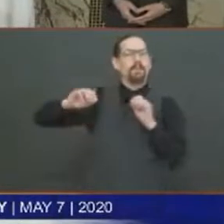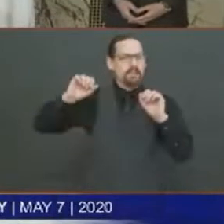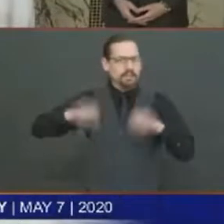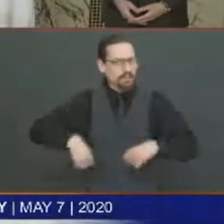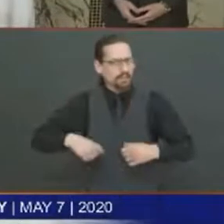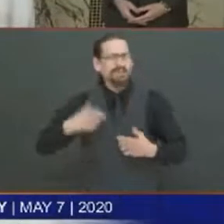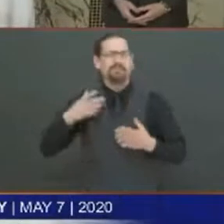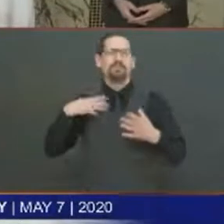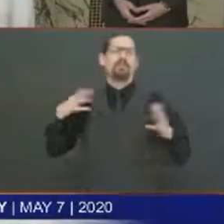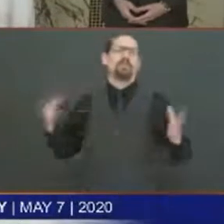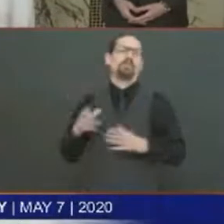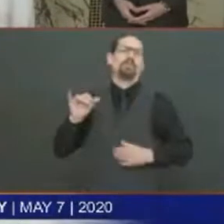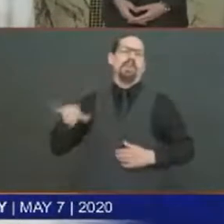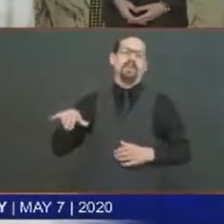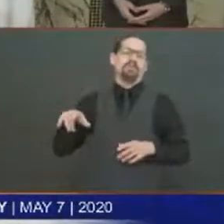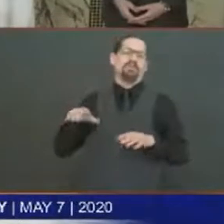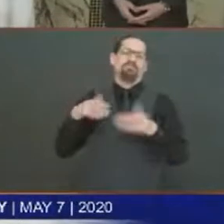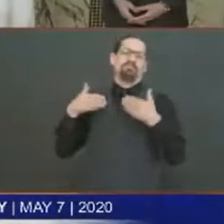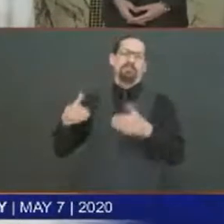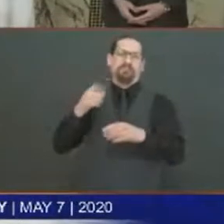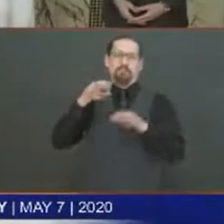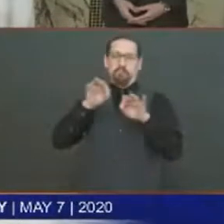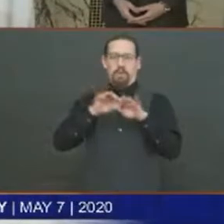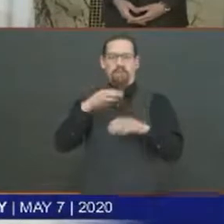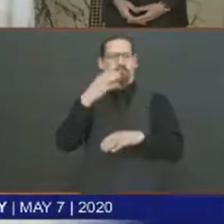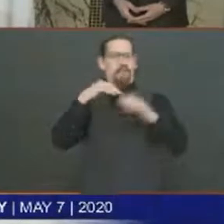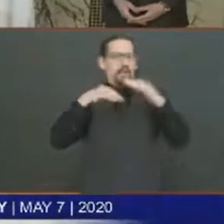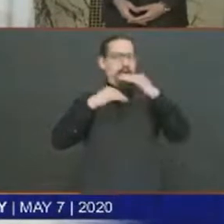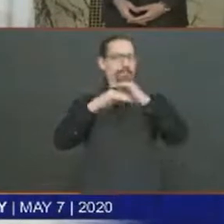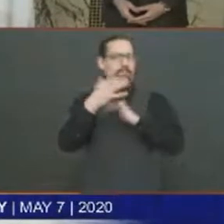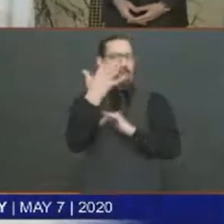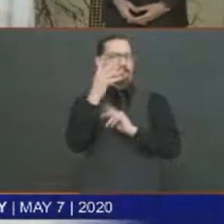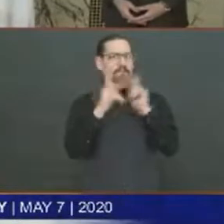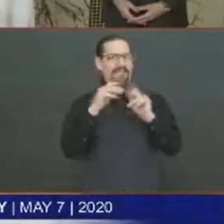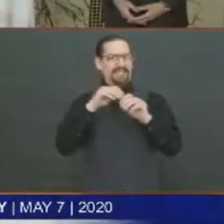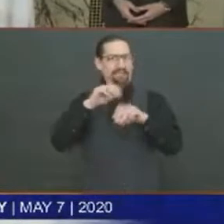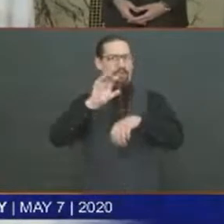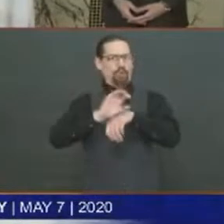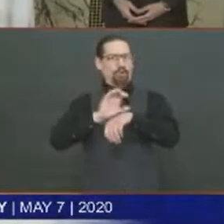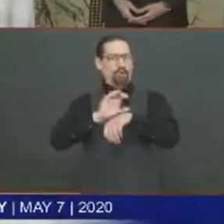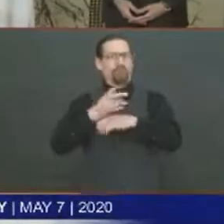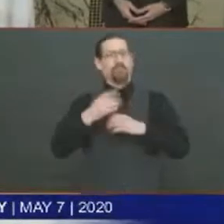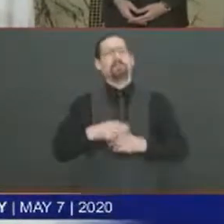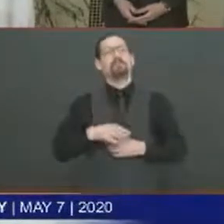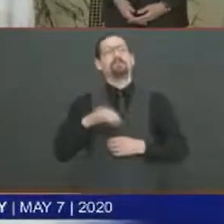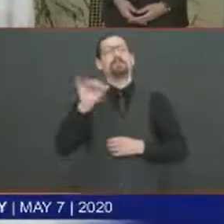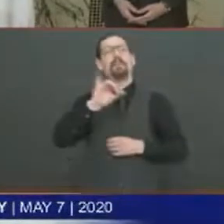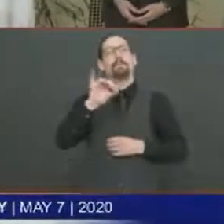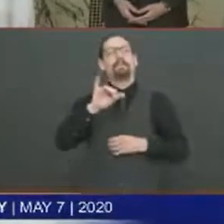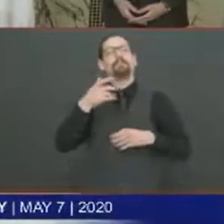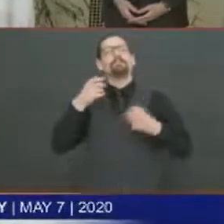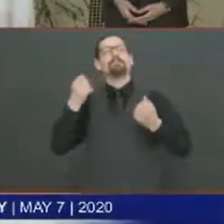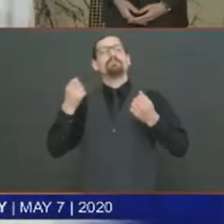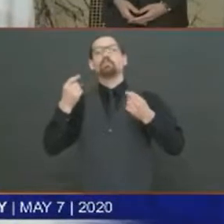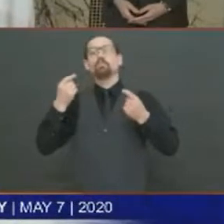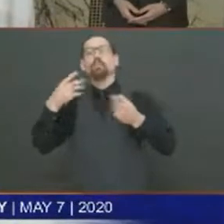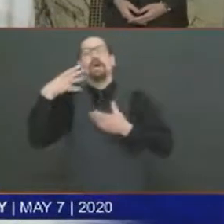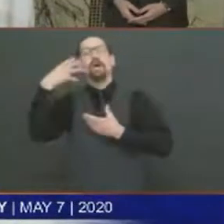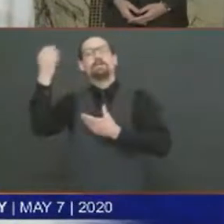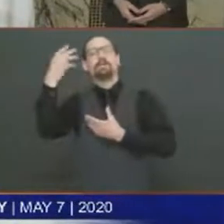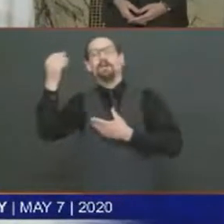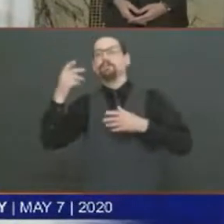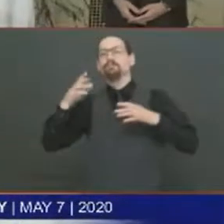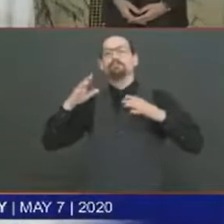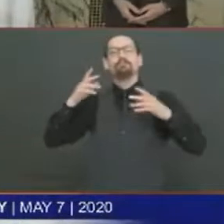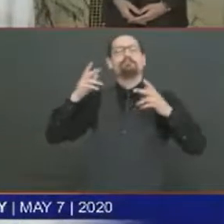Obviously, we're also allowing and encouraging drive-in services as long as folks stay in the car. We're also going to be allowing